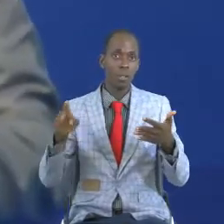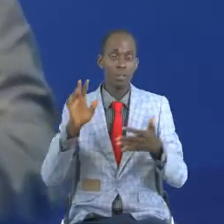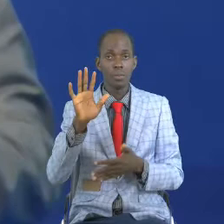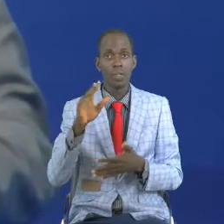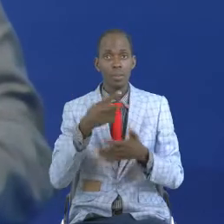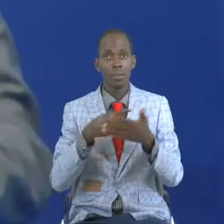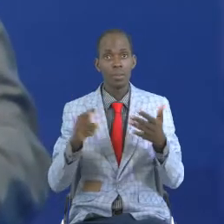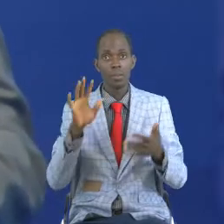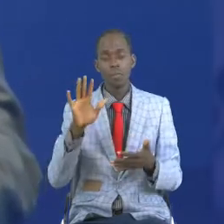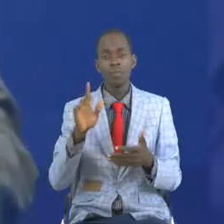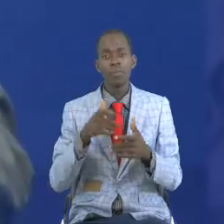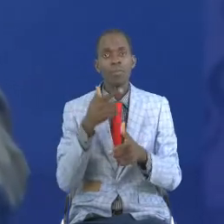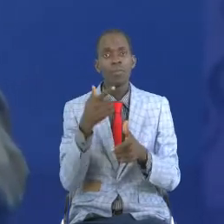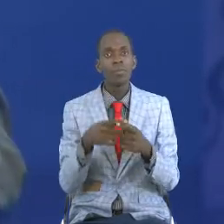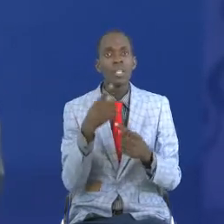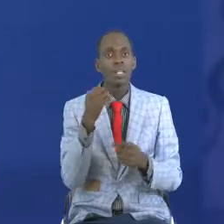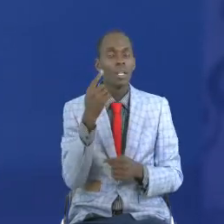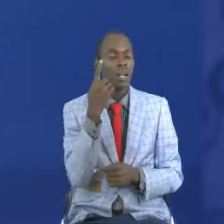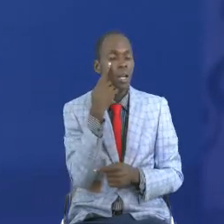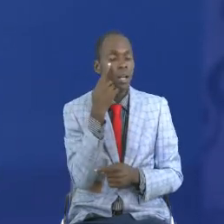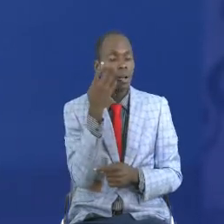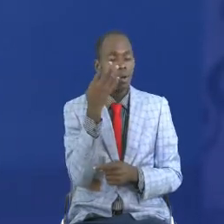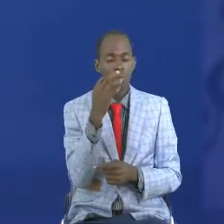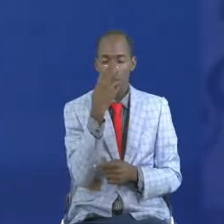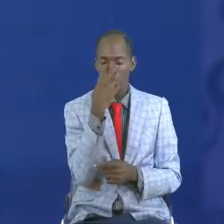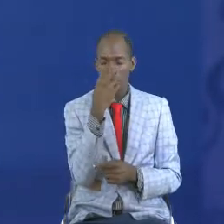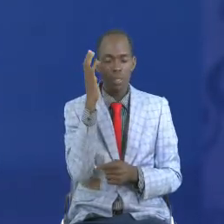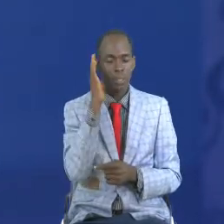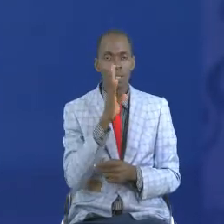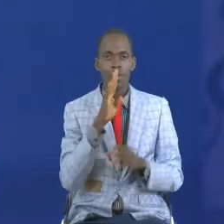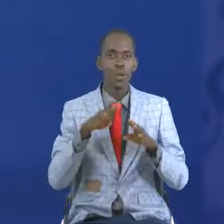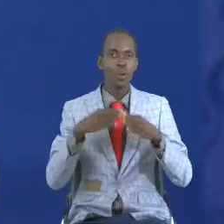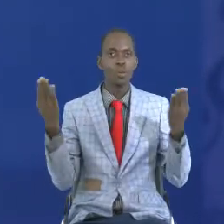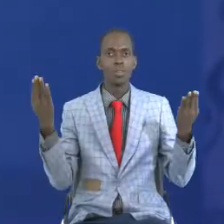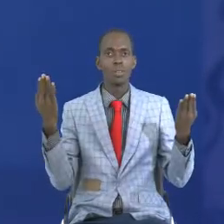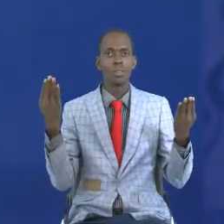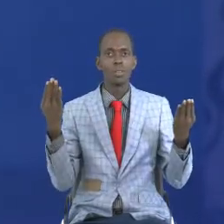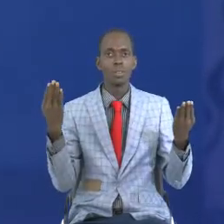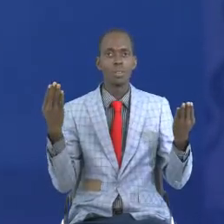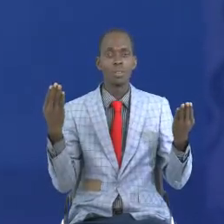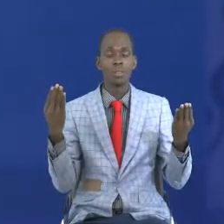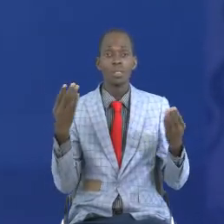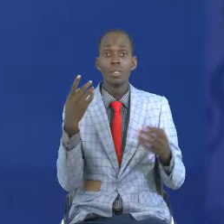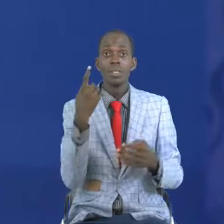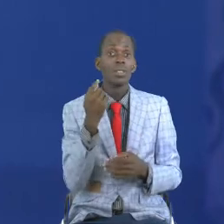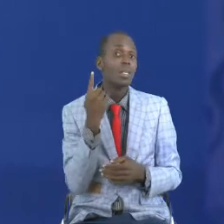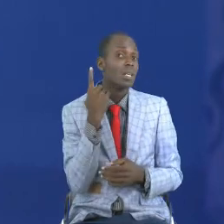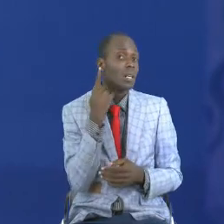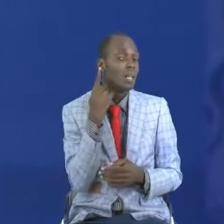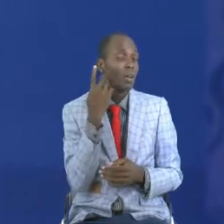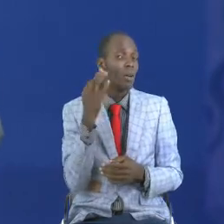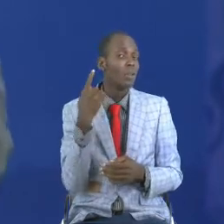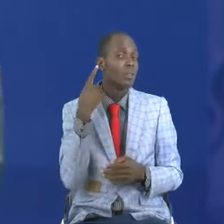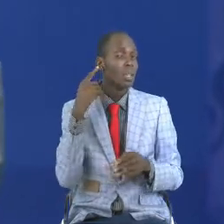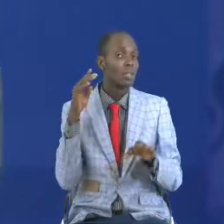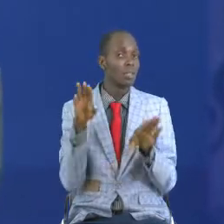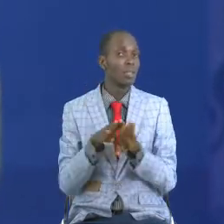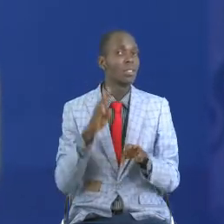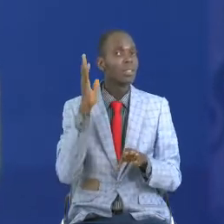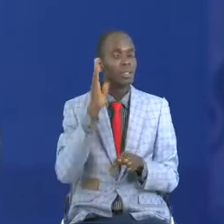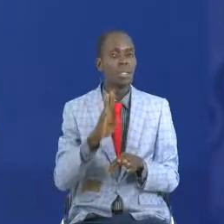eyes of the blind shall be opened the years of the death shall be